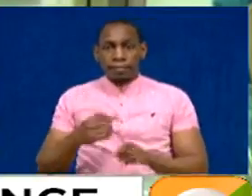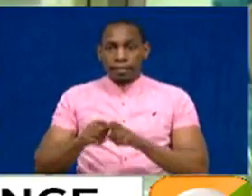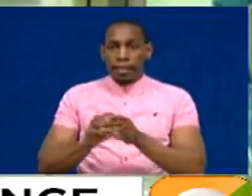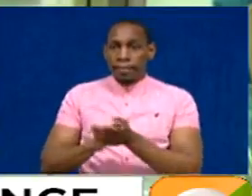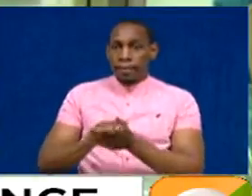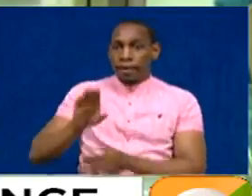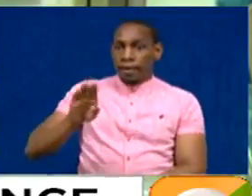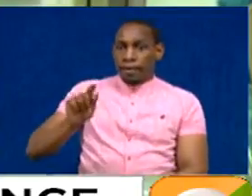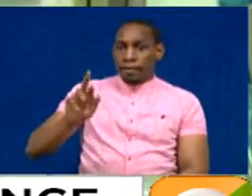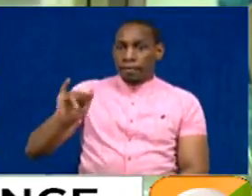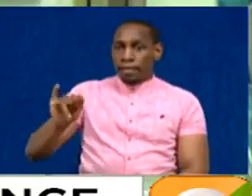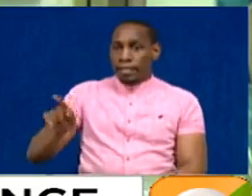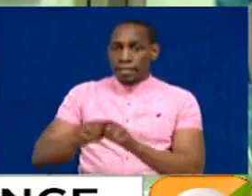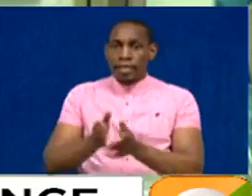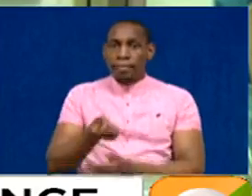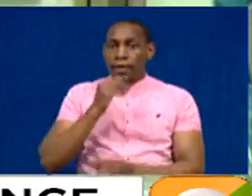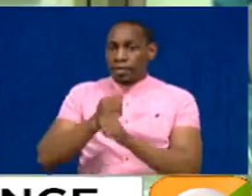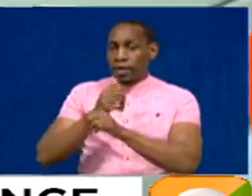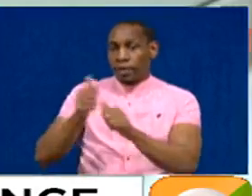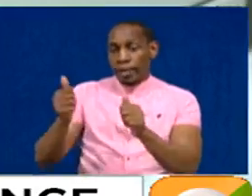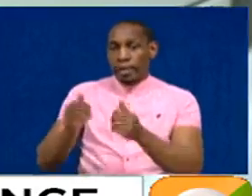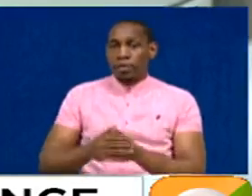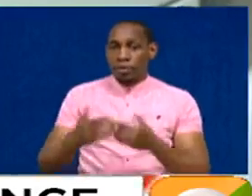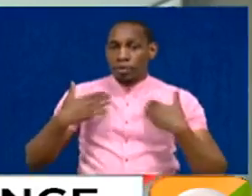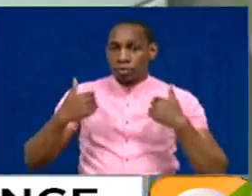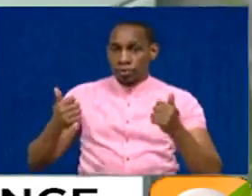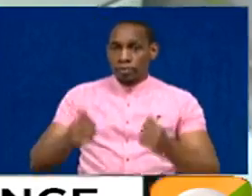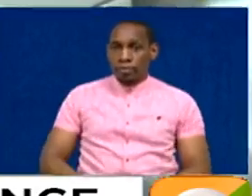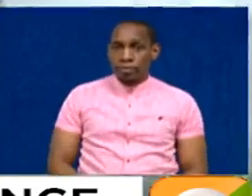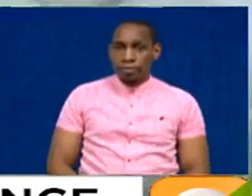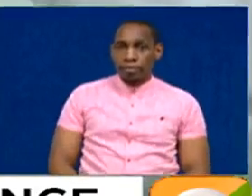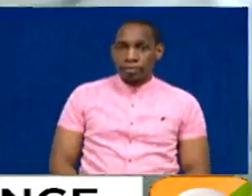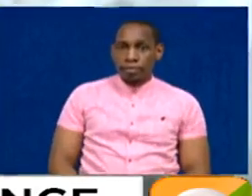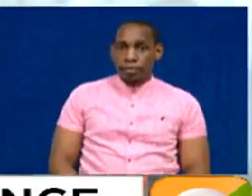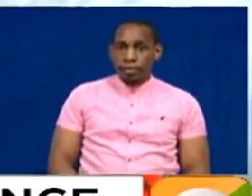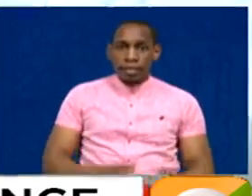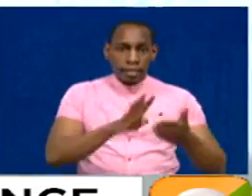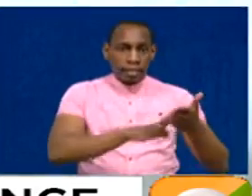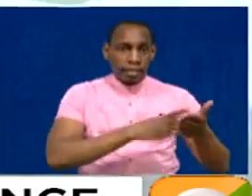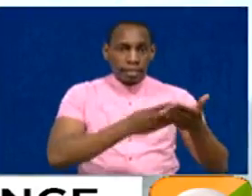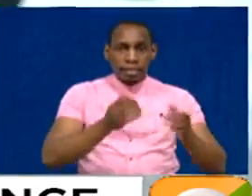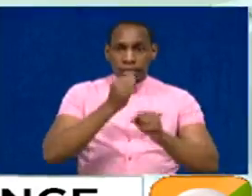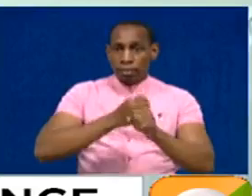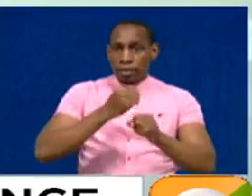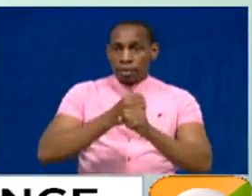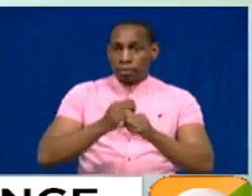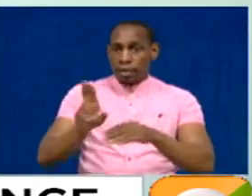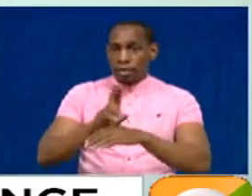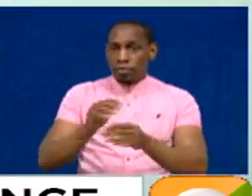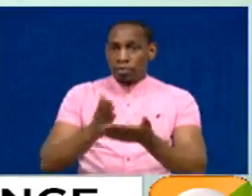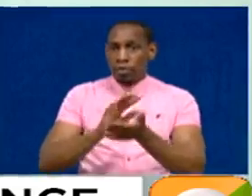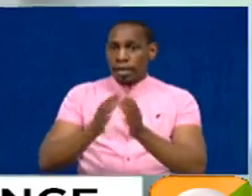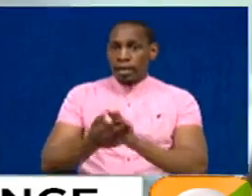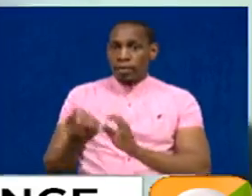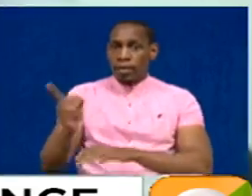bacteria and this antibiotic is effective to treat it. From the mechanized method that Kemri researchers utilize, it